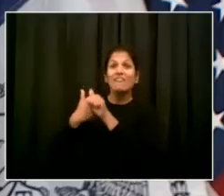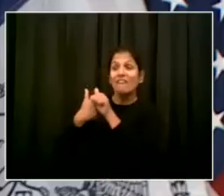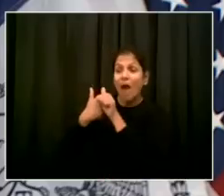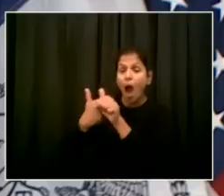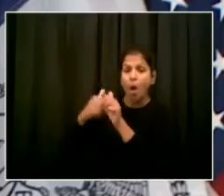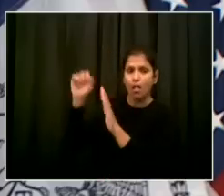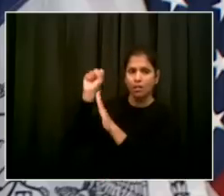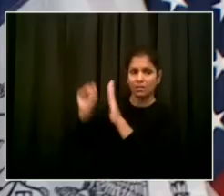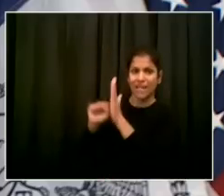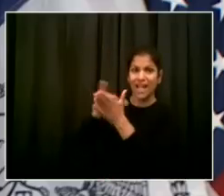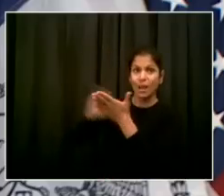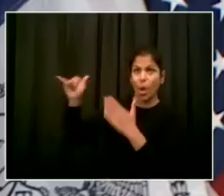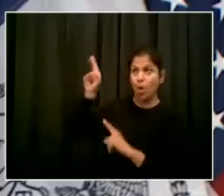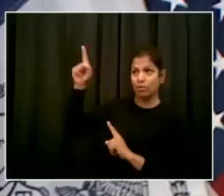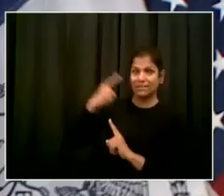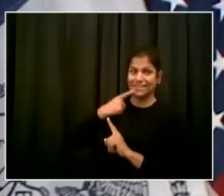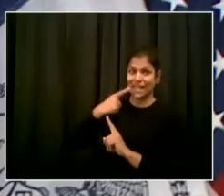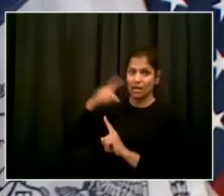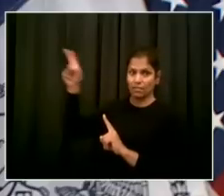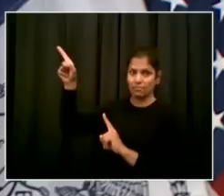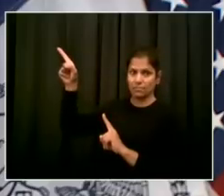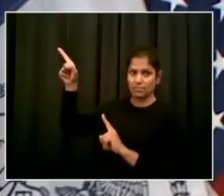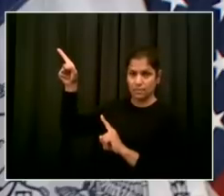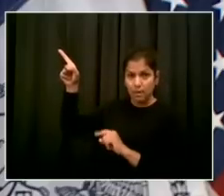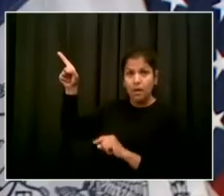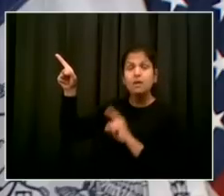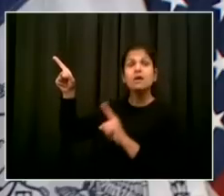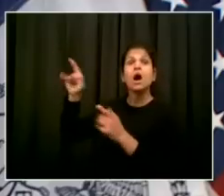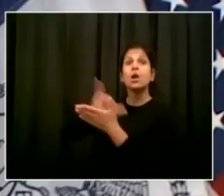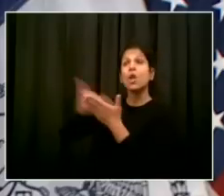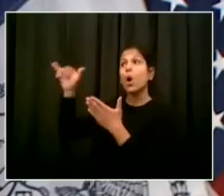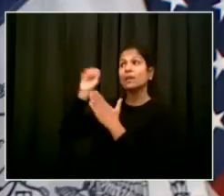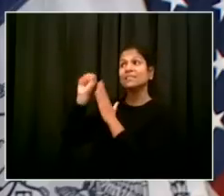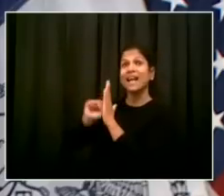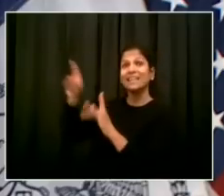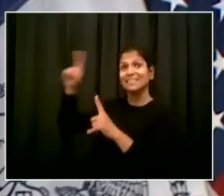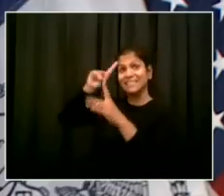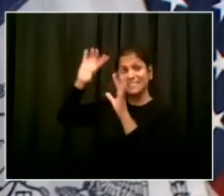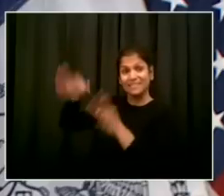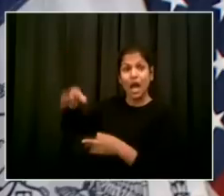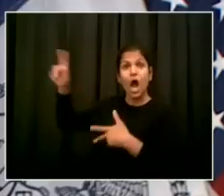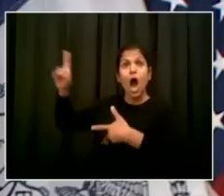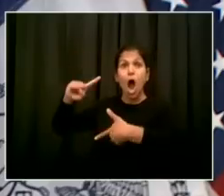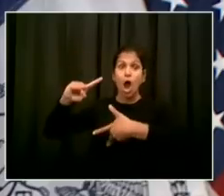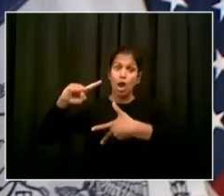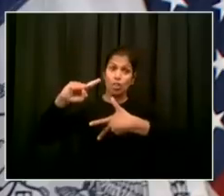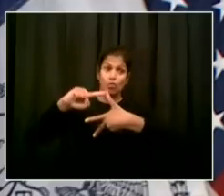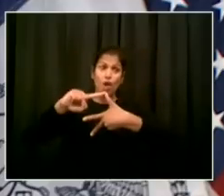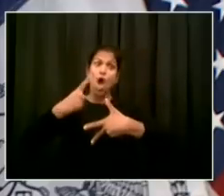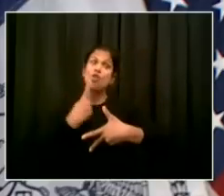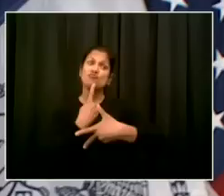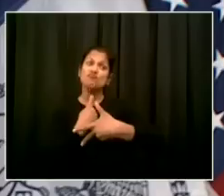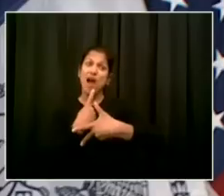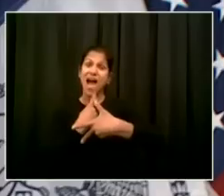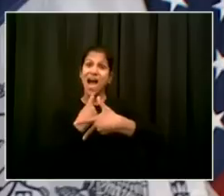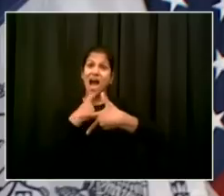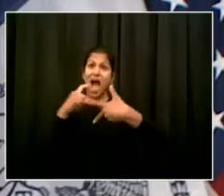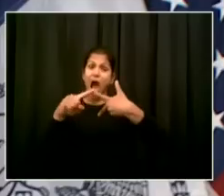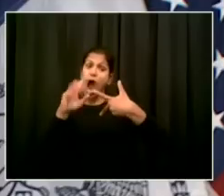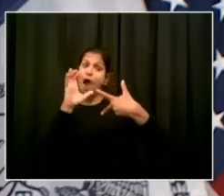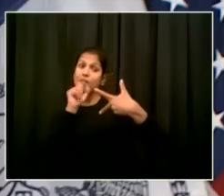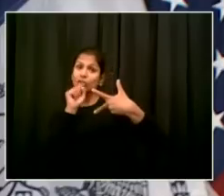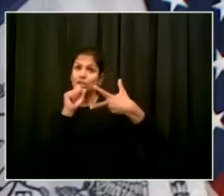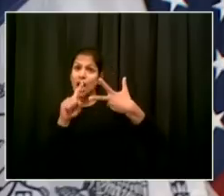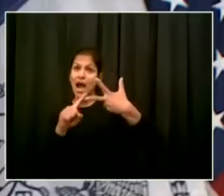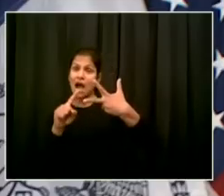in the red and orange zones. So I want to clarify. Again, I put forward a proposal on Sunday, what I believed was the right thing. Obviously, it